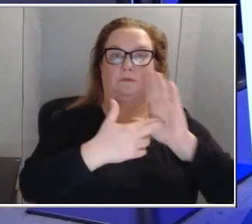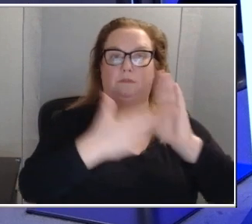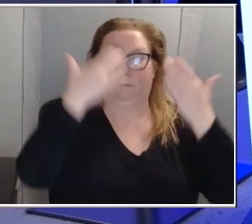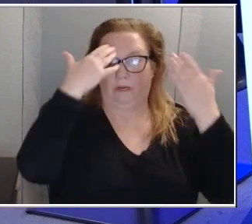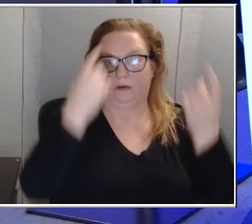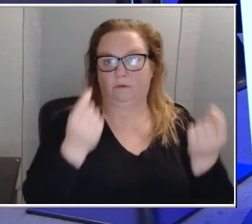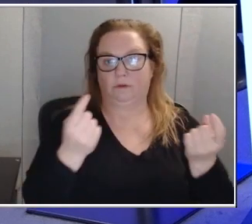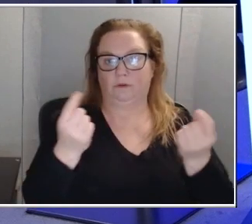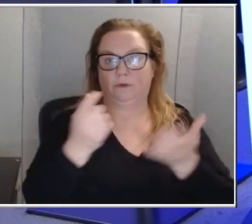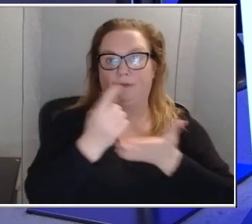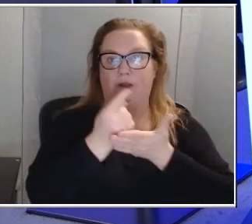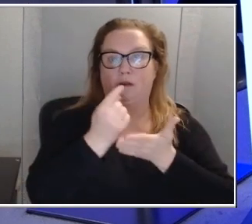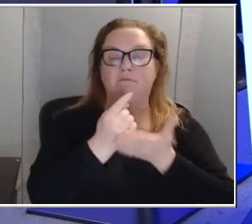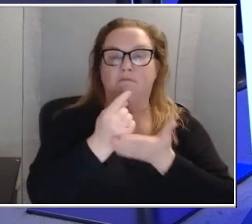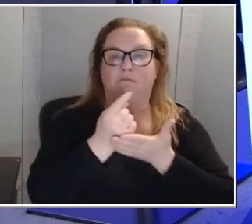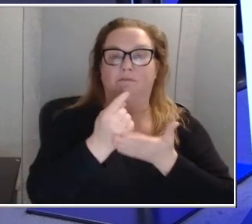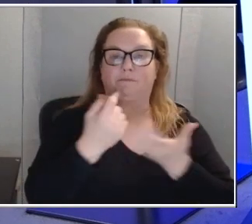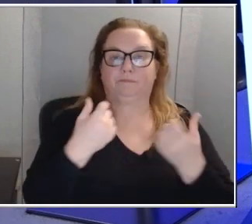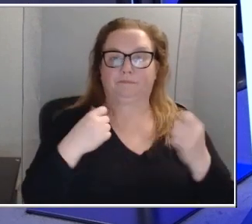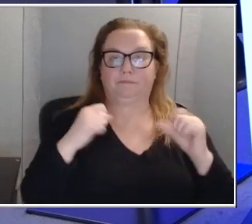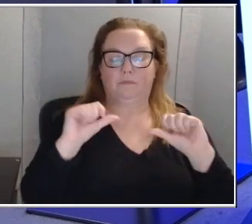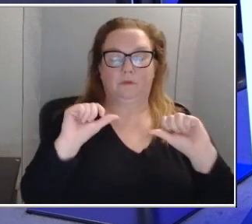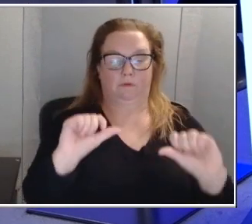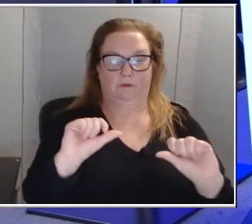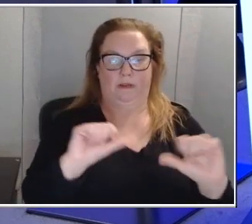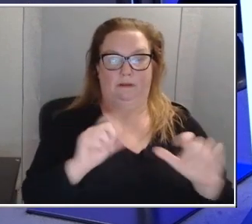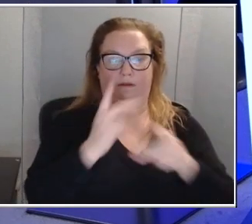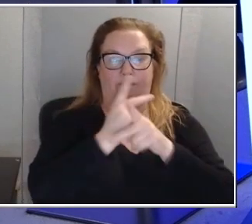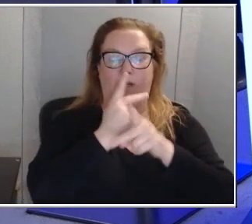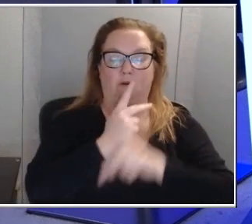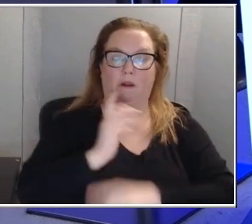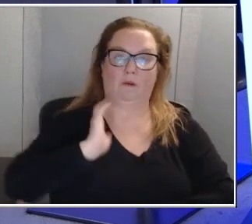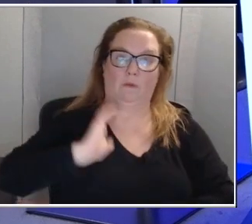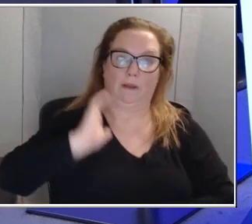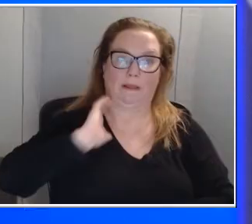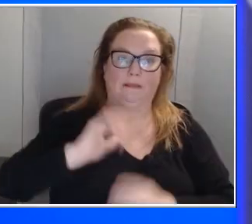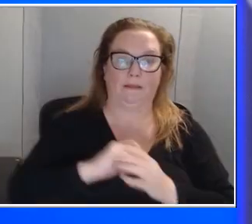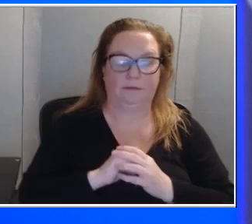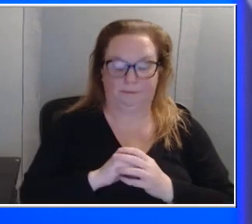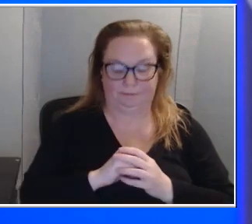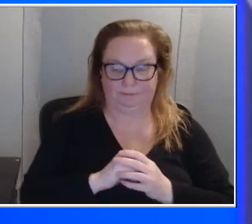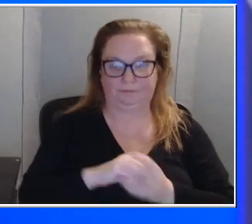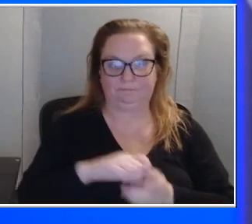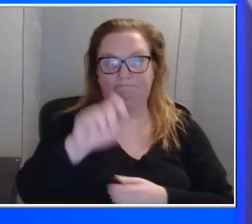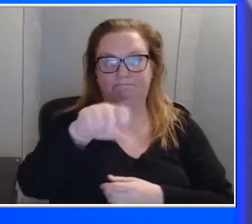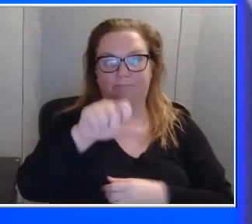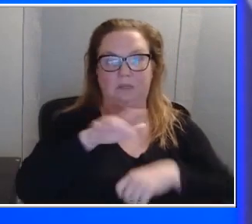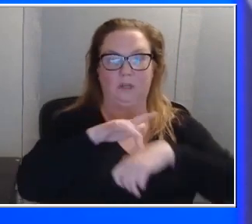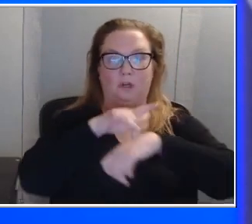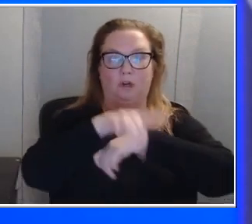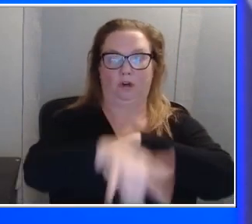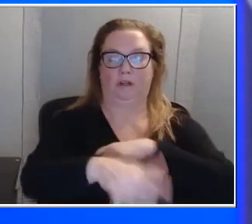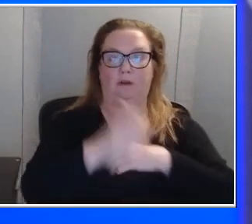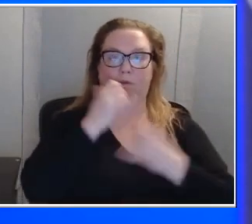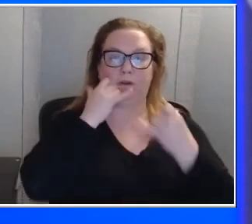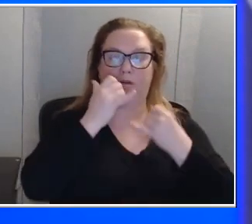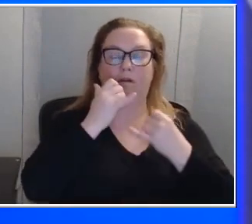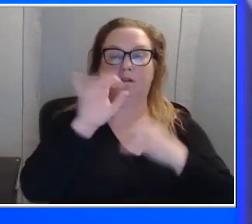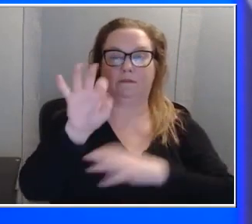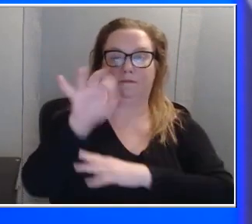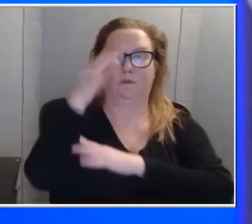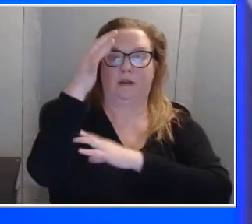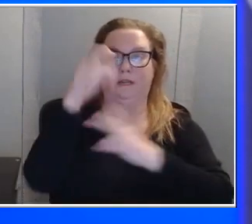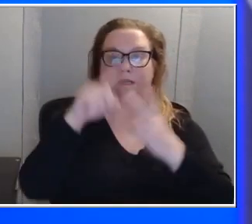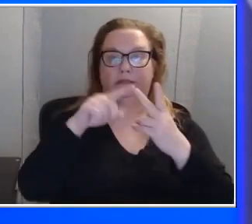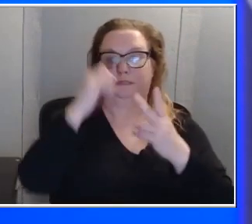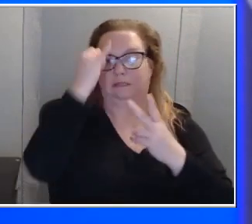therapy. We even were trying ivermectin way back then. Yeah. I mean, we actually, early days, we called to France and to Italy and other places